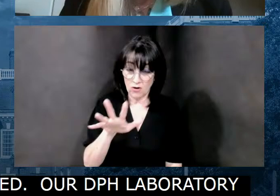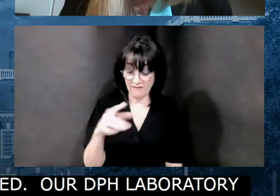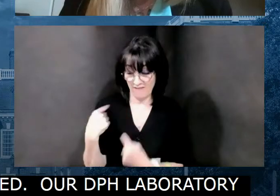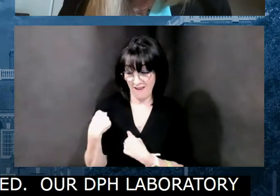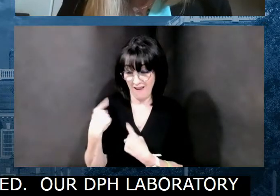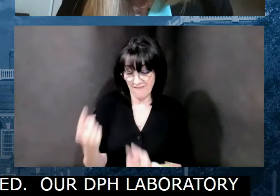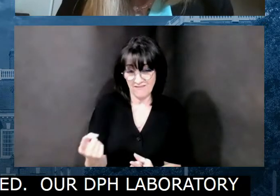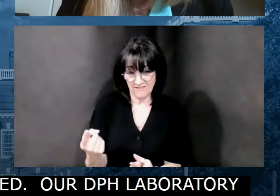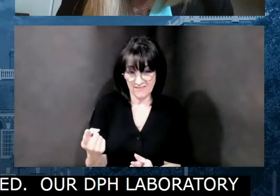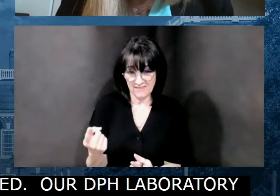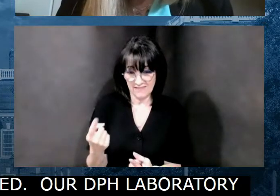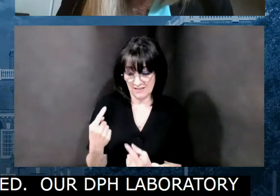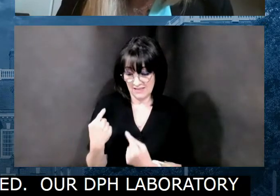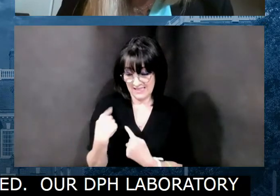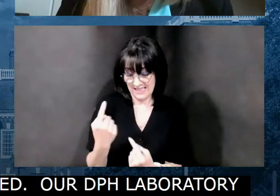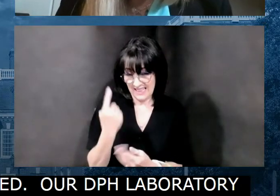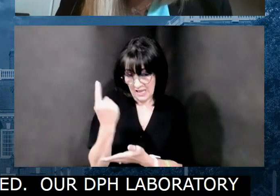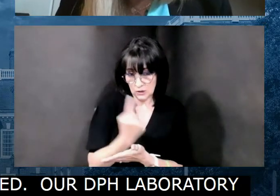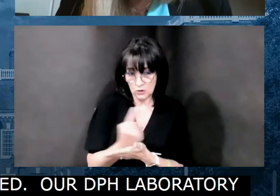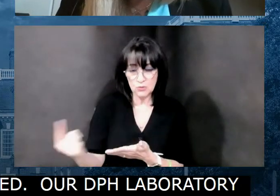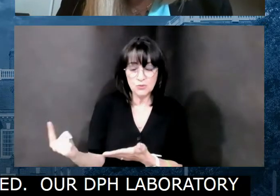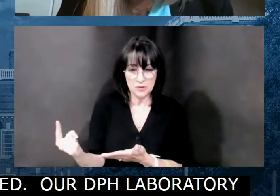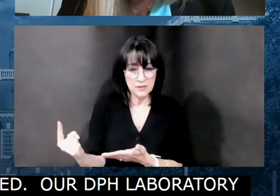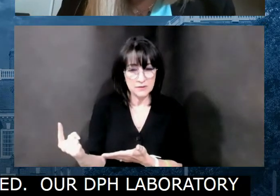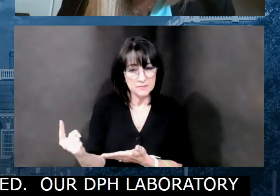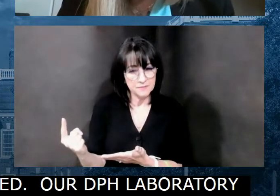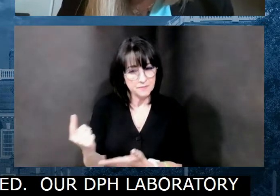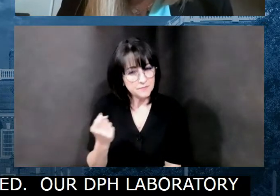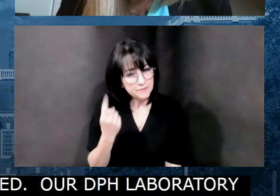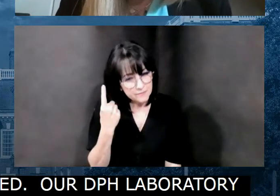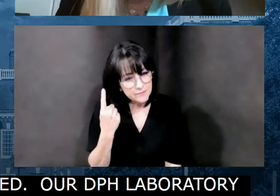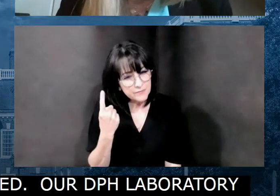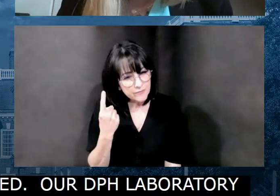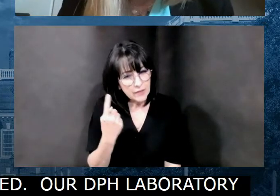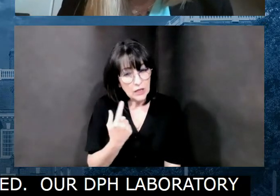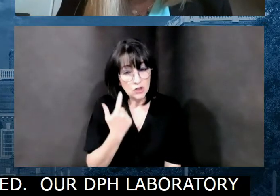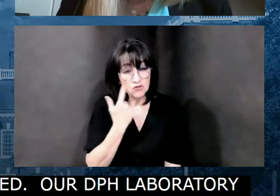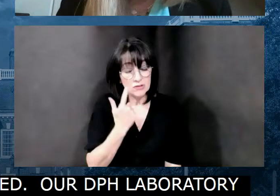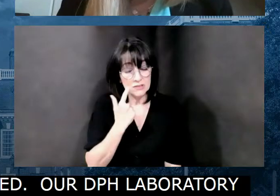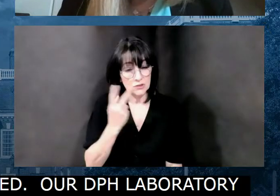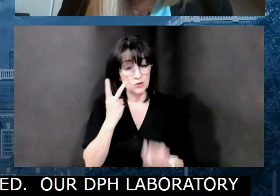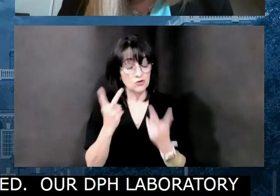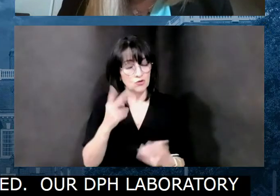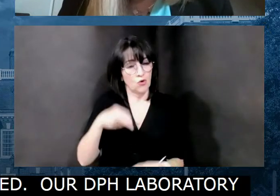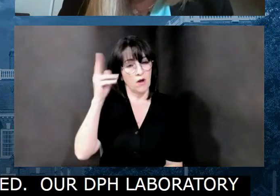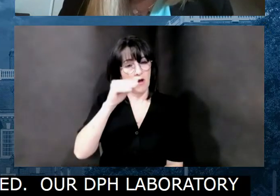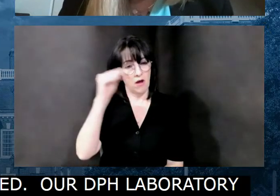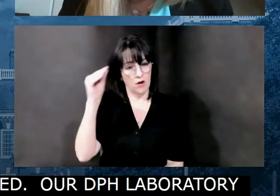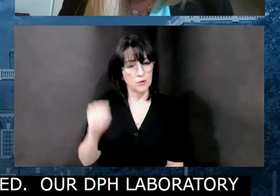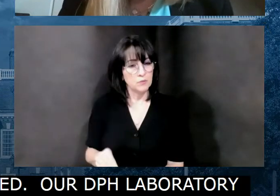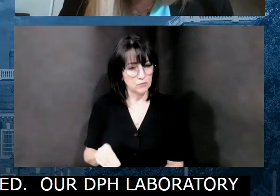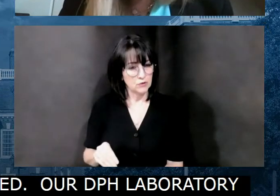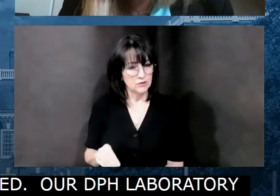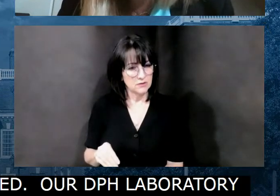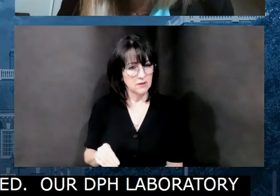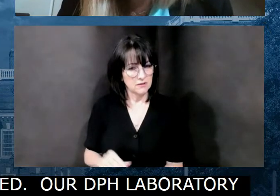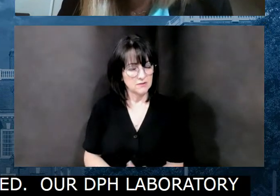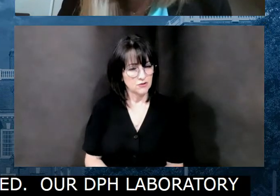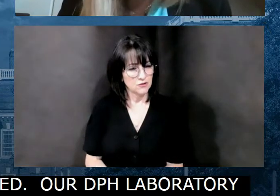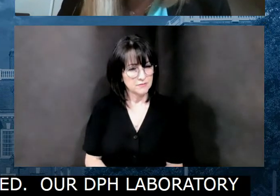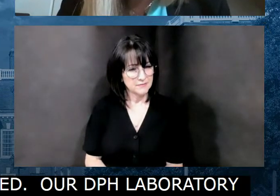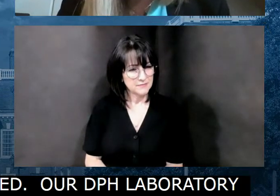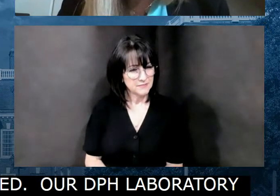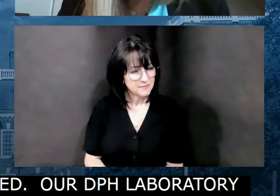this time, we had a larger percentage of variants that were positive for a variant strain. So